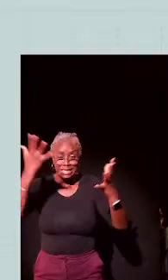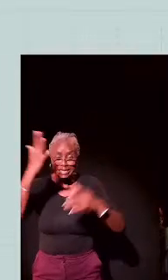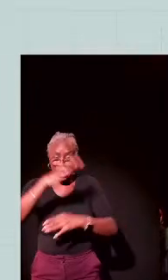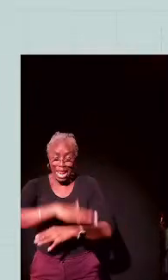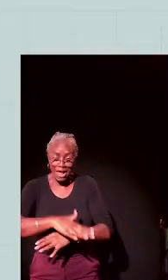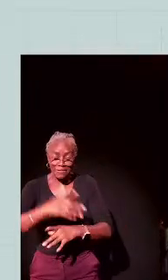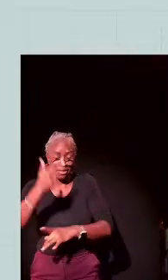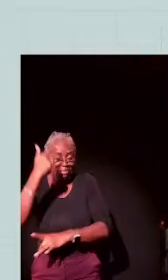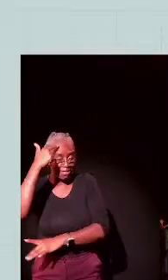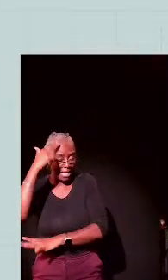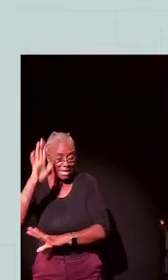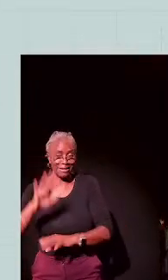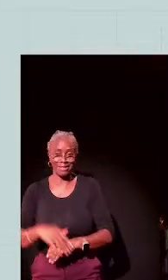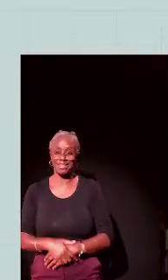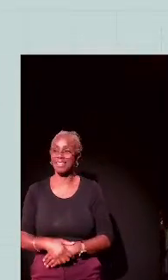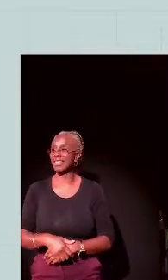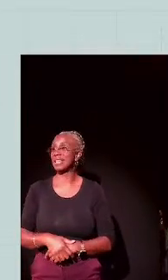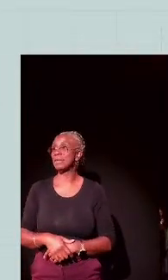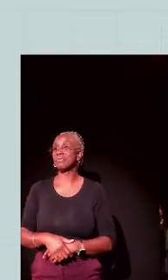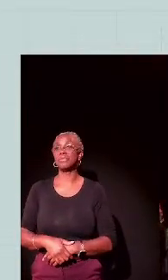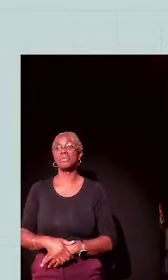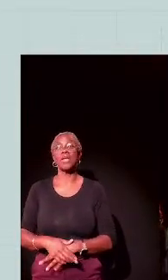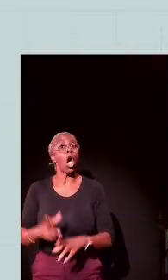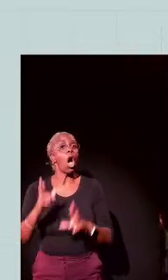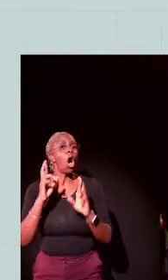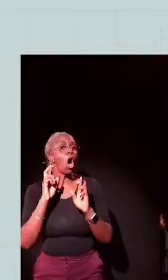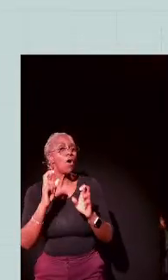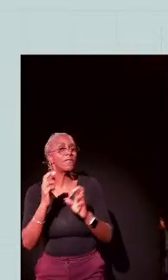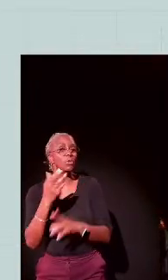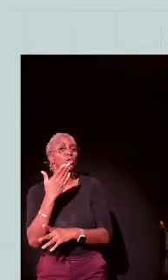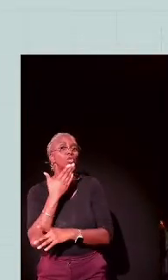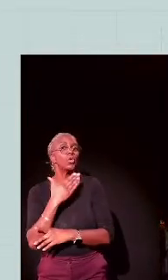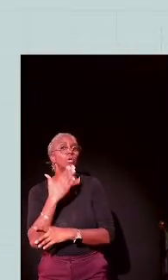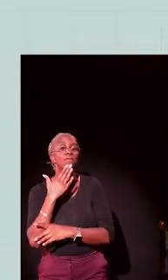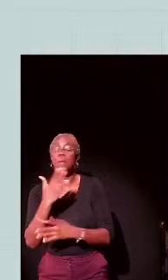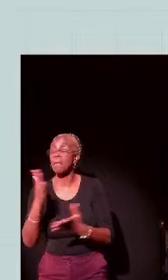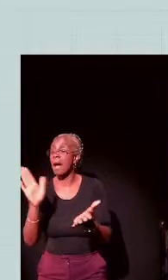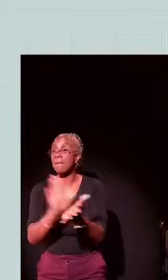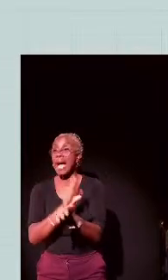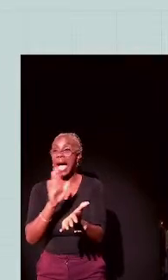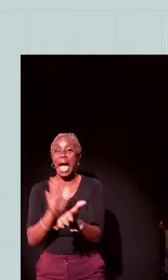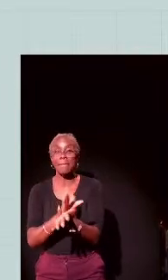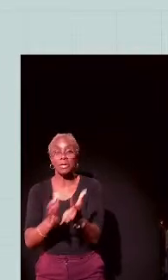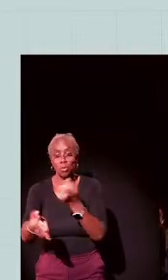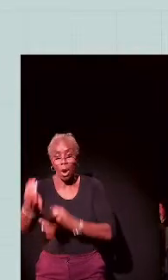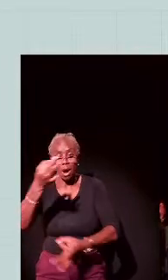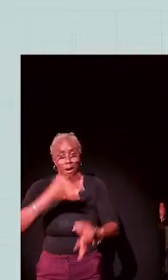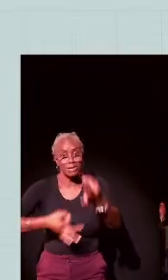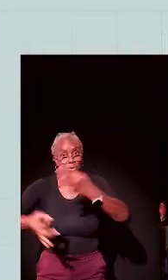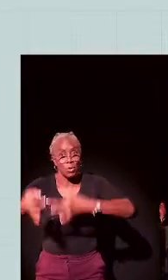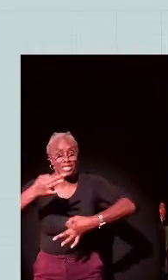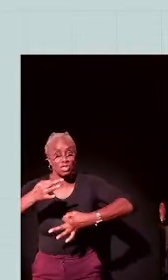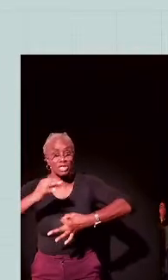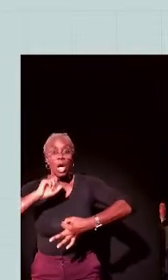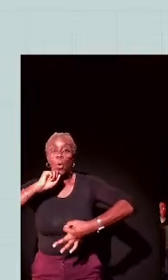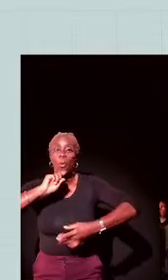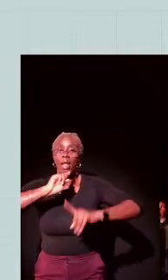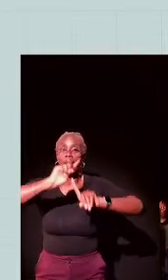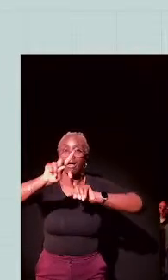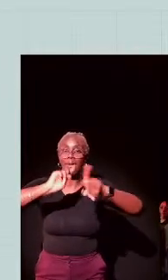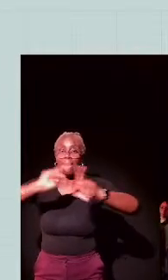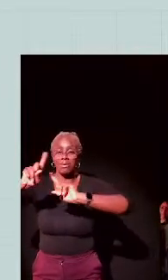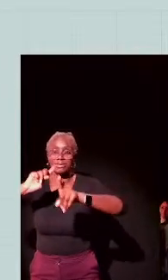time. Yeah, I hope that was useful too, and I'm happy to kind of answer questions later as well. Yes,